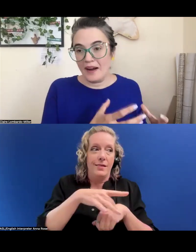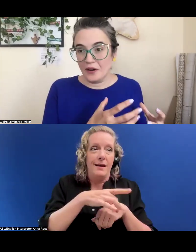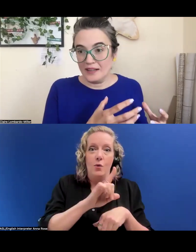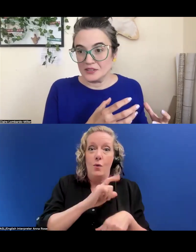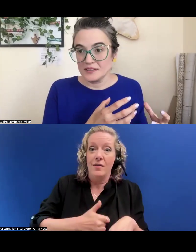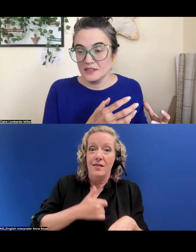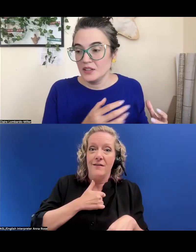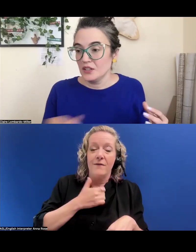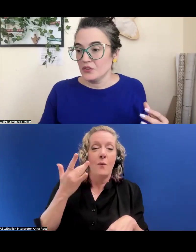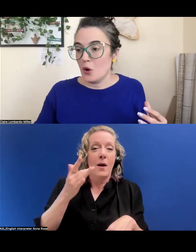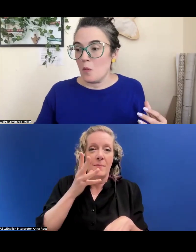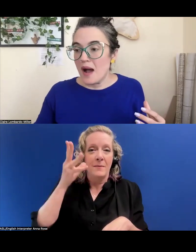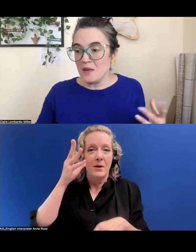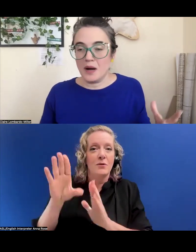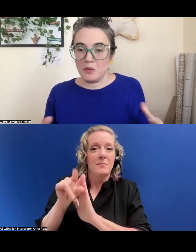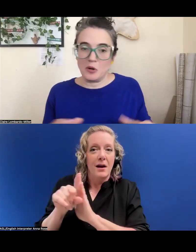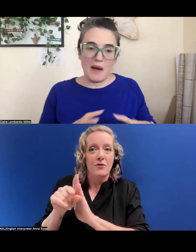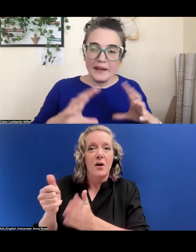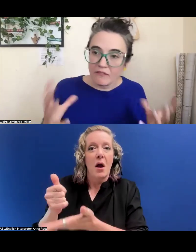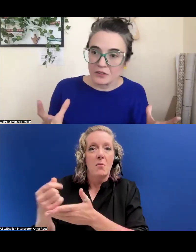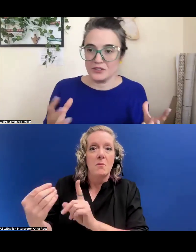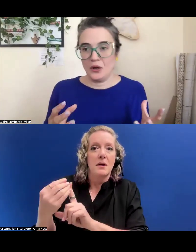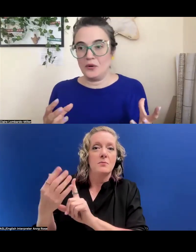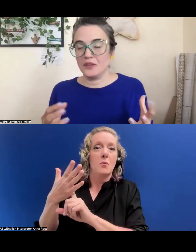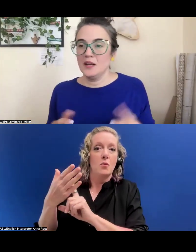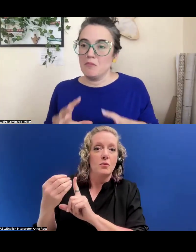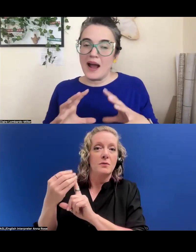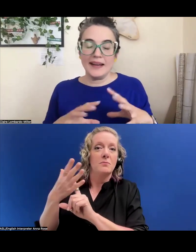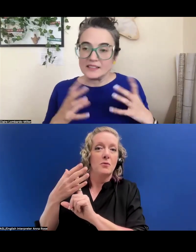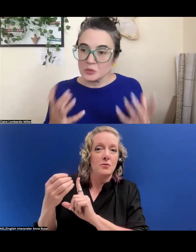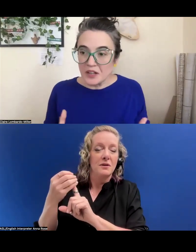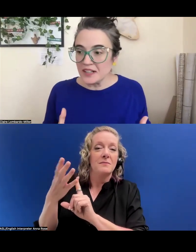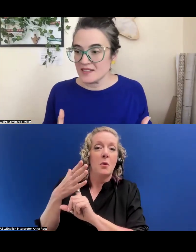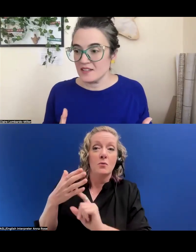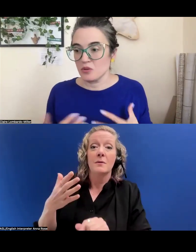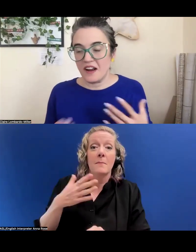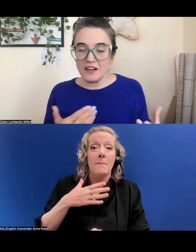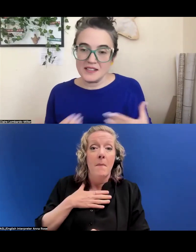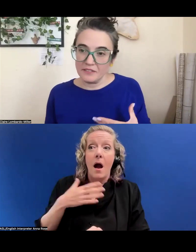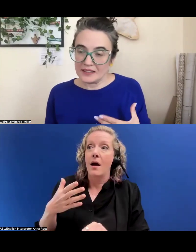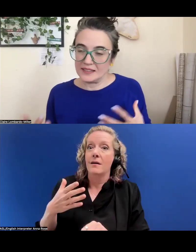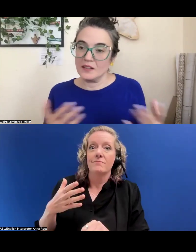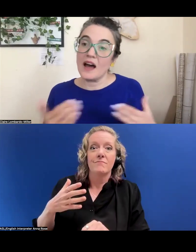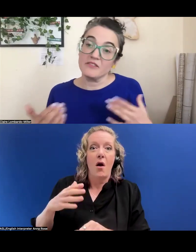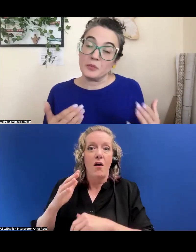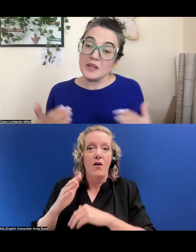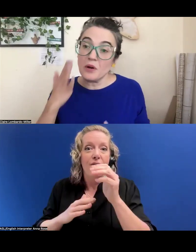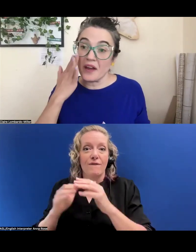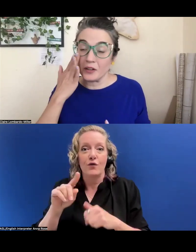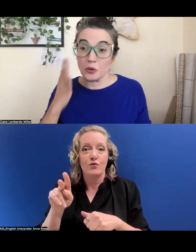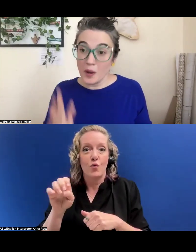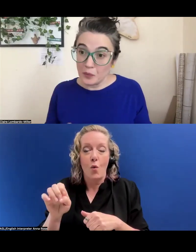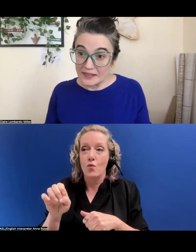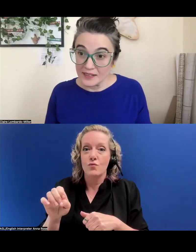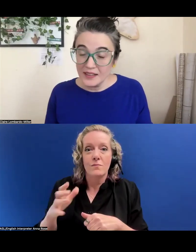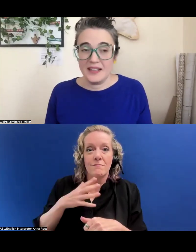parents' backgrounds. So my bubble, my comfort zone, my experiences were very different than a lot of the people that